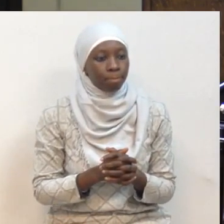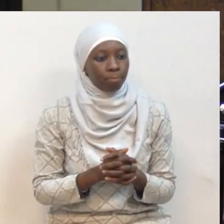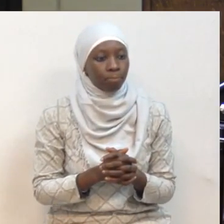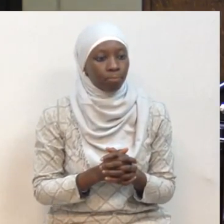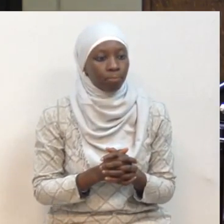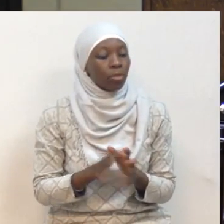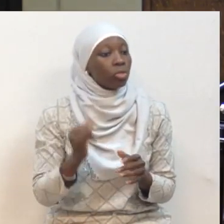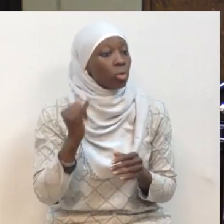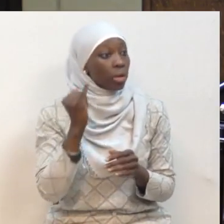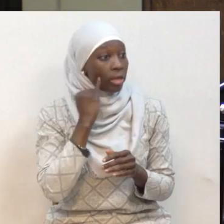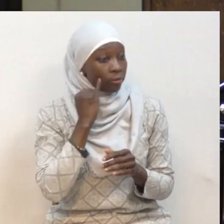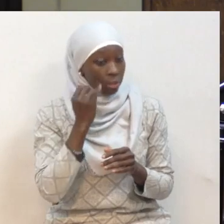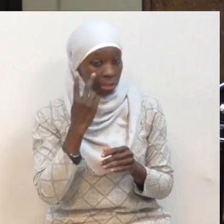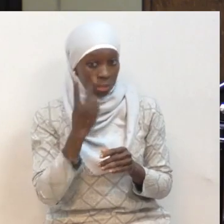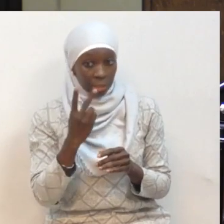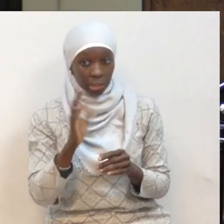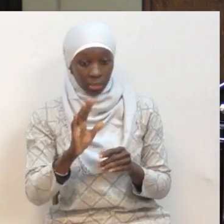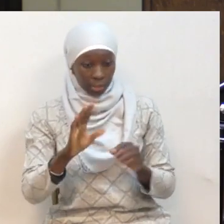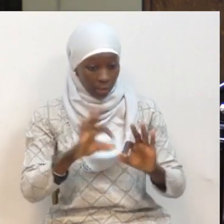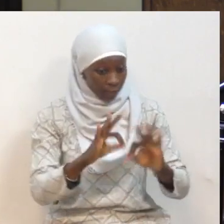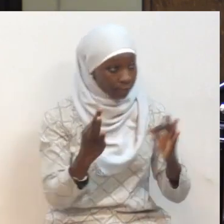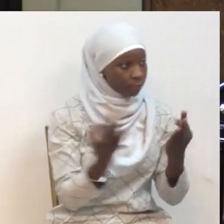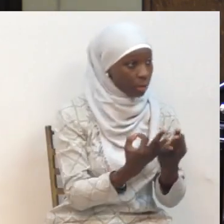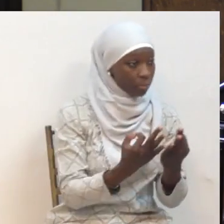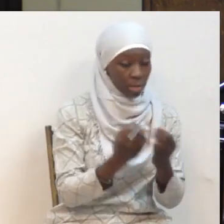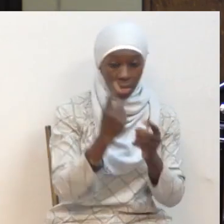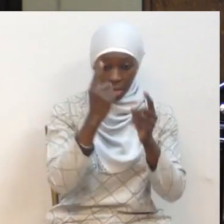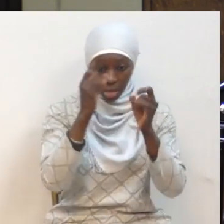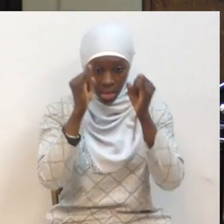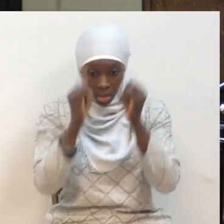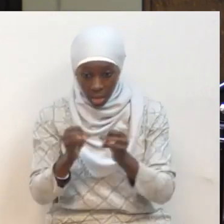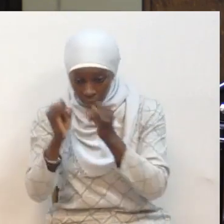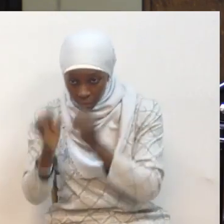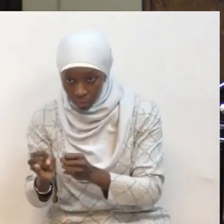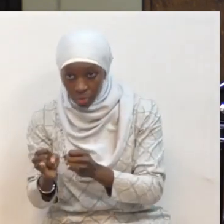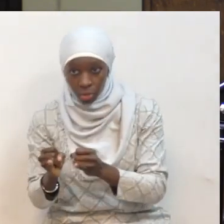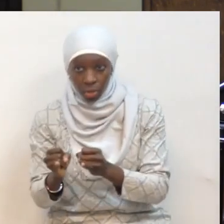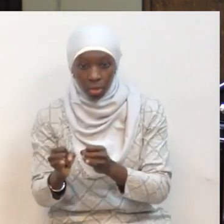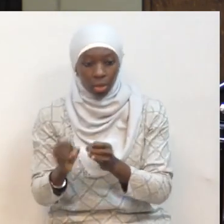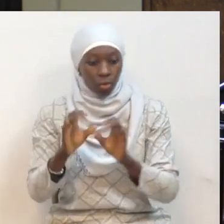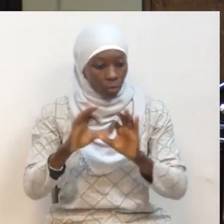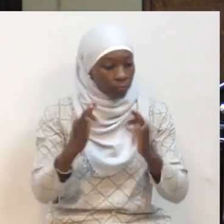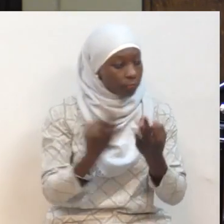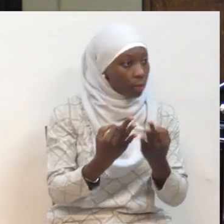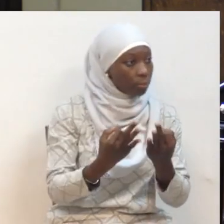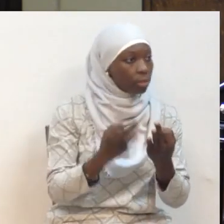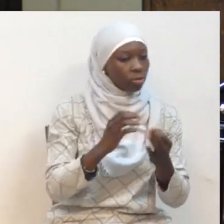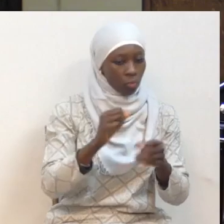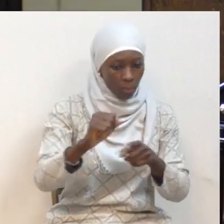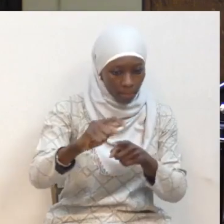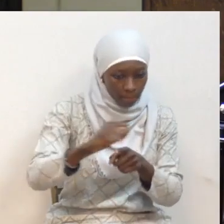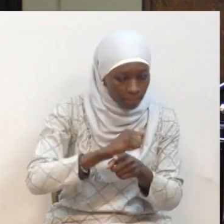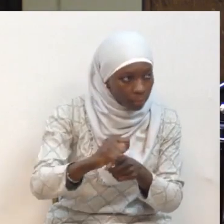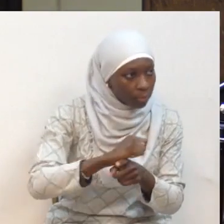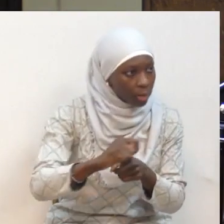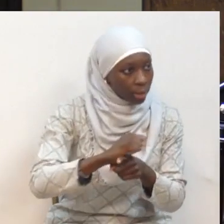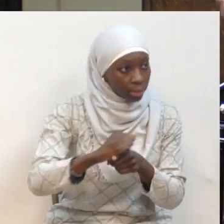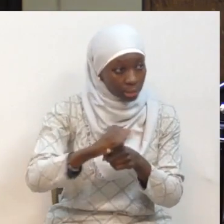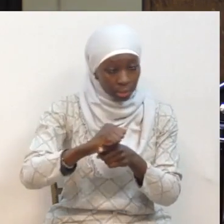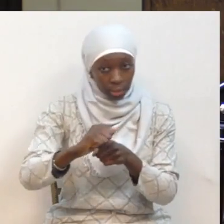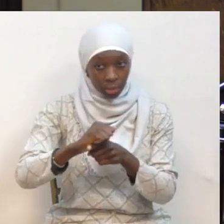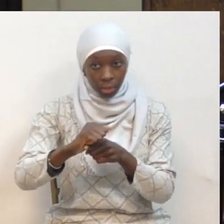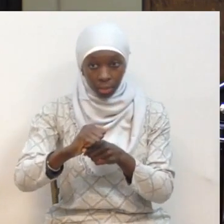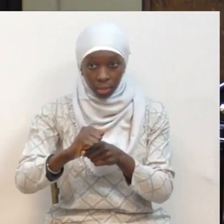who practice fairness in our life, who love justice and decency and respect